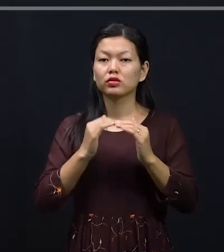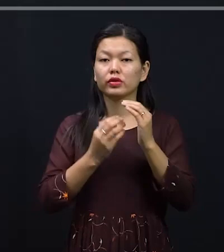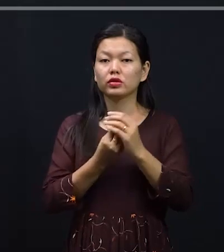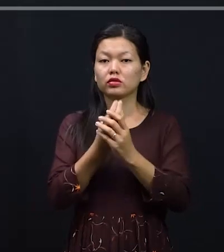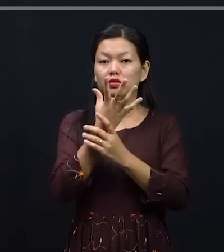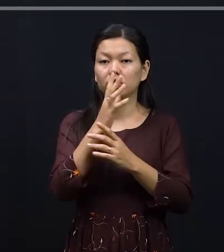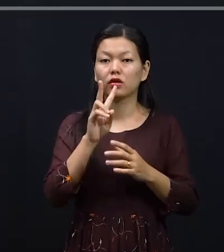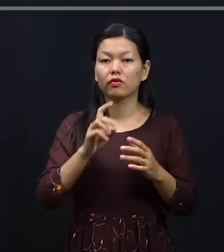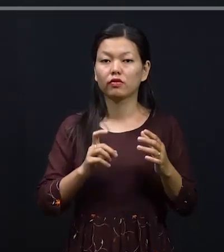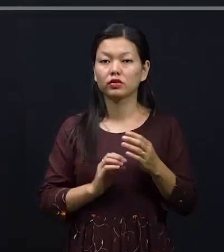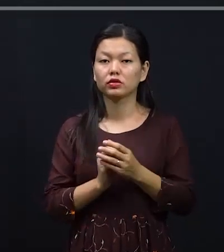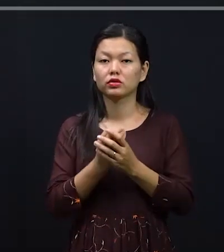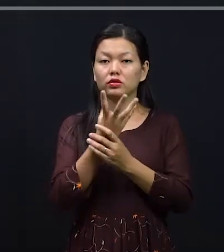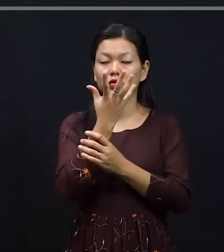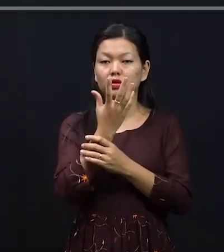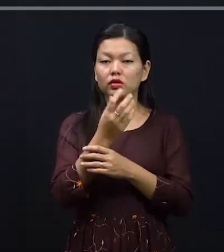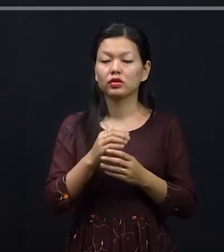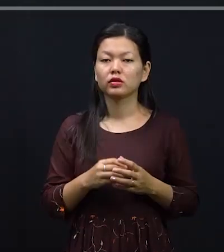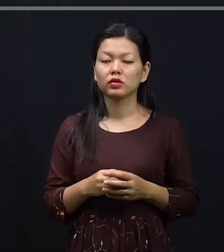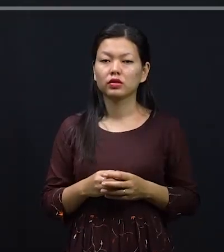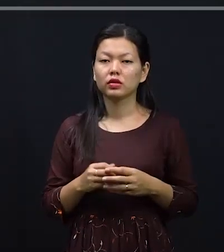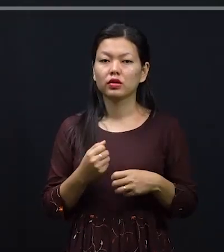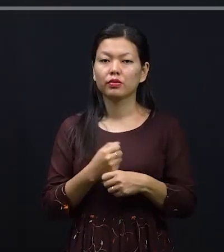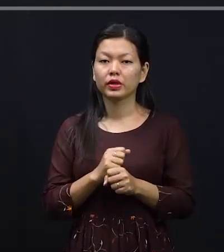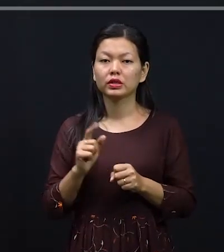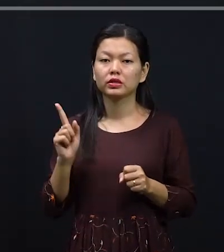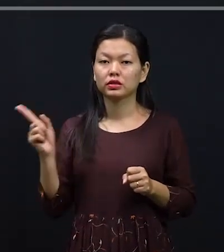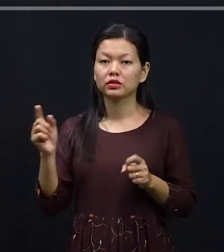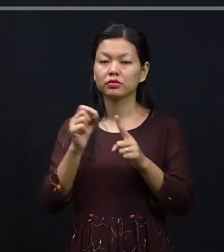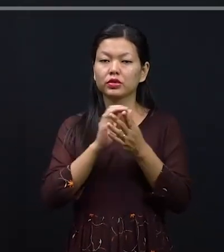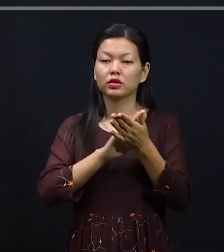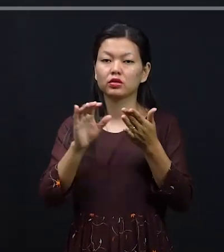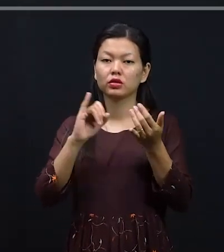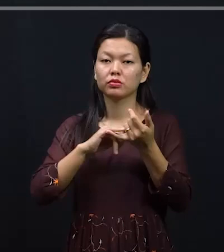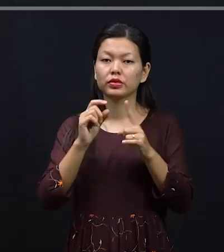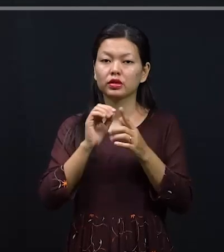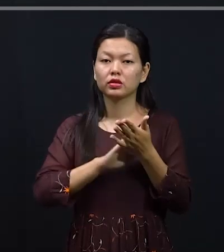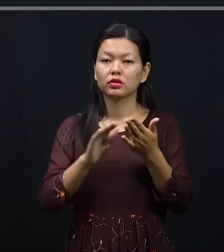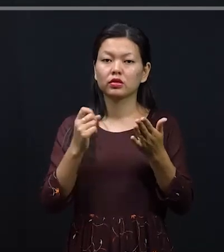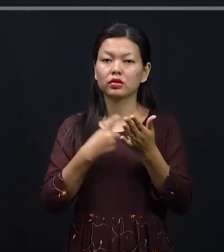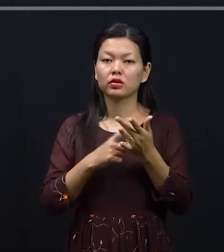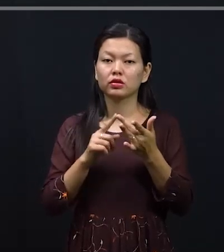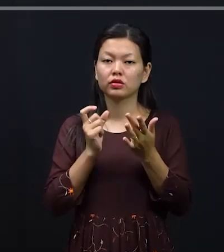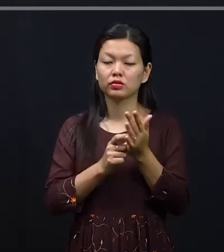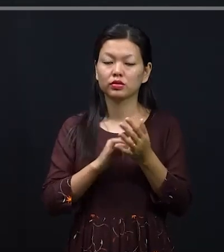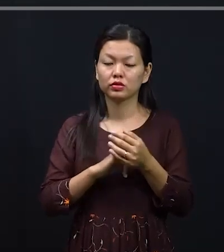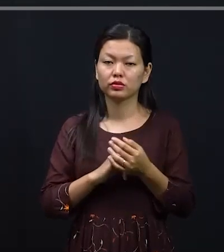phosphorus, it incorporated this phosphorus, radioactive phosphorus, in